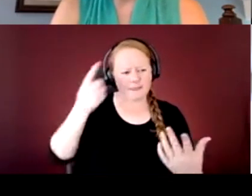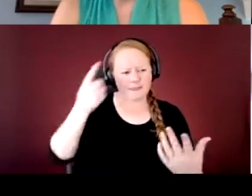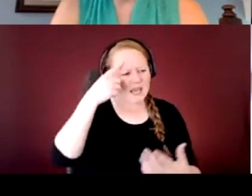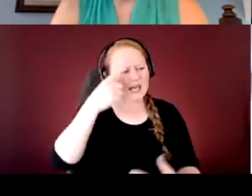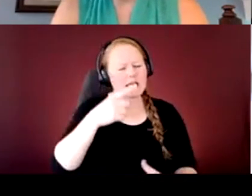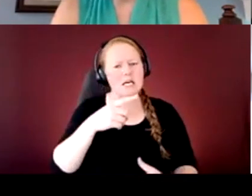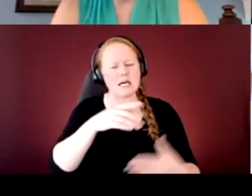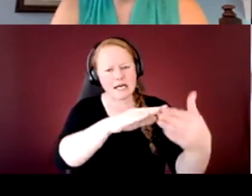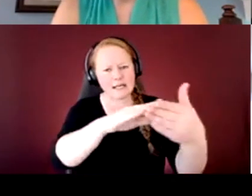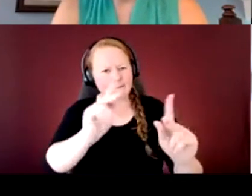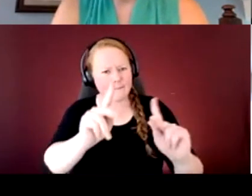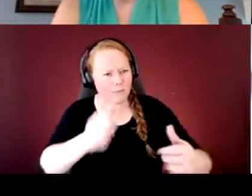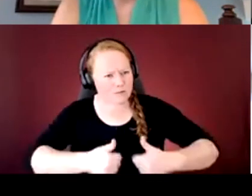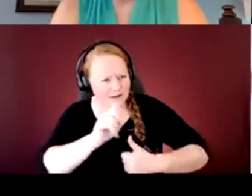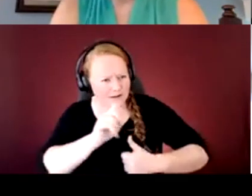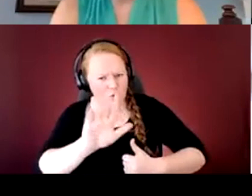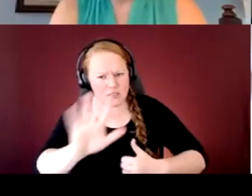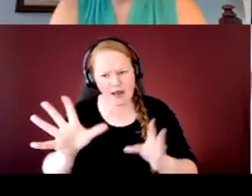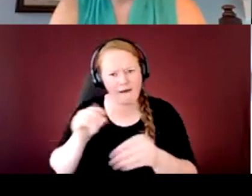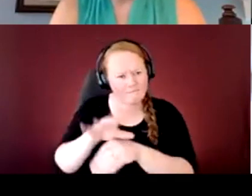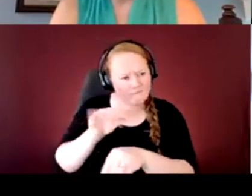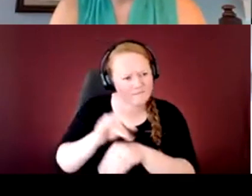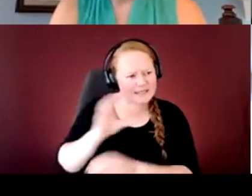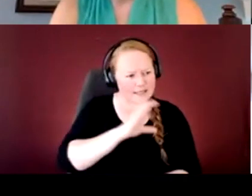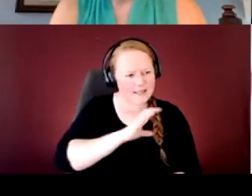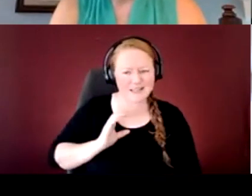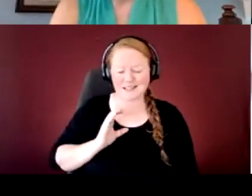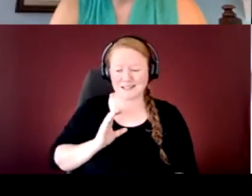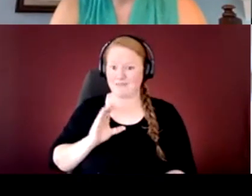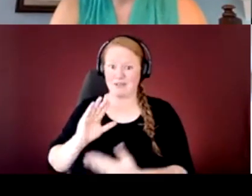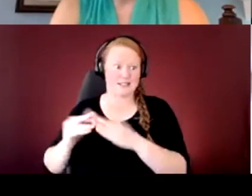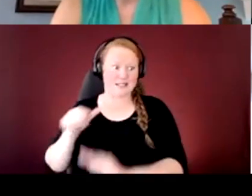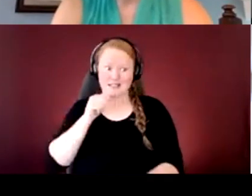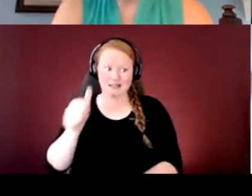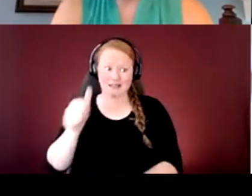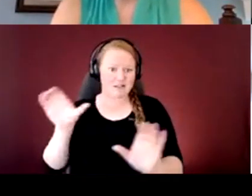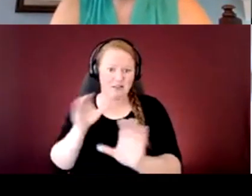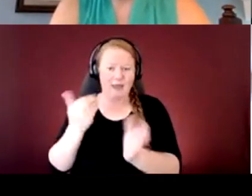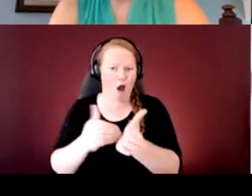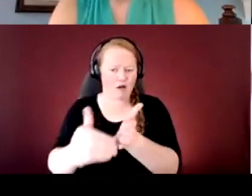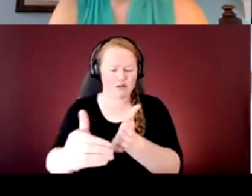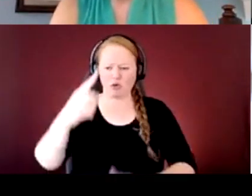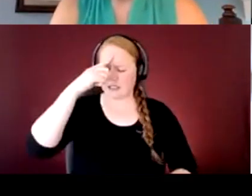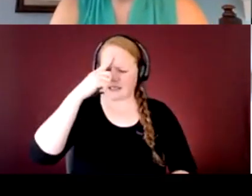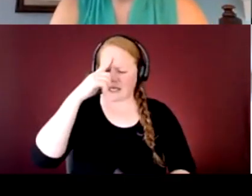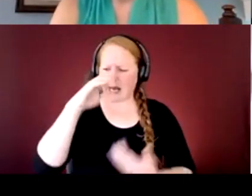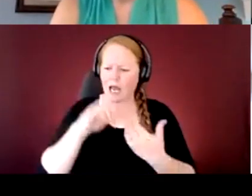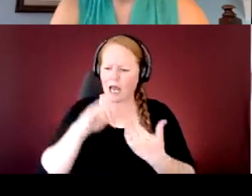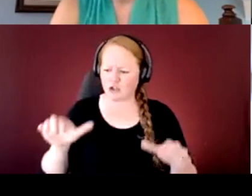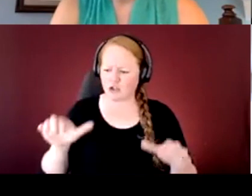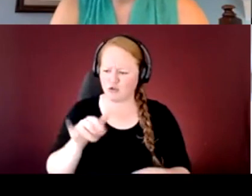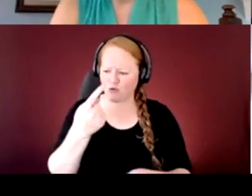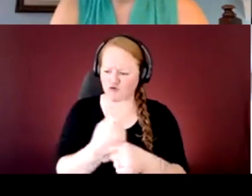committee. And that's something that the city hasn't done too often. And thinking about how we get that right is going to